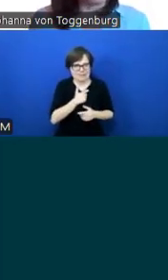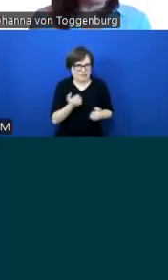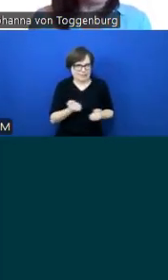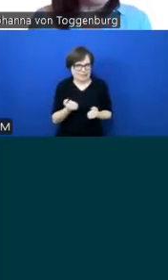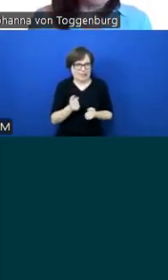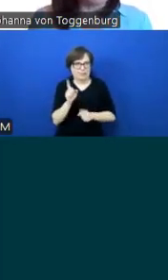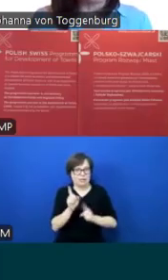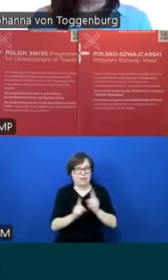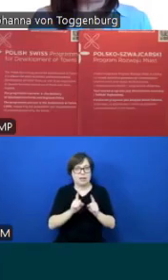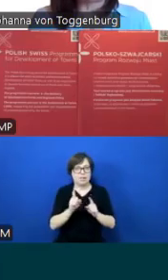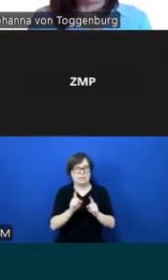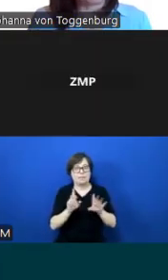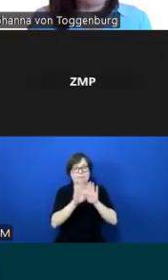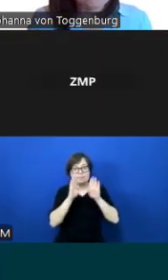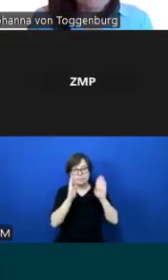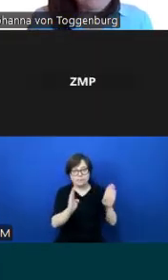still.